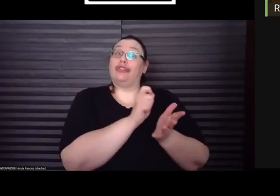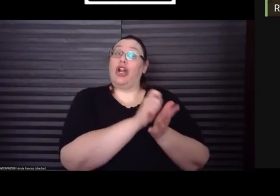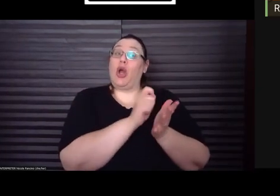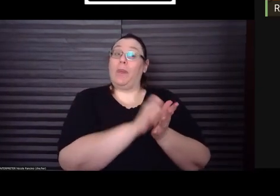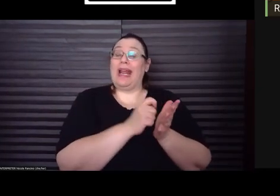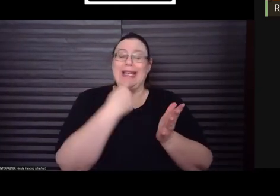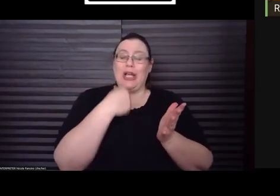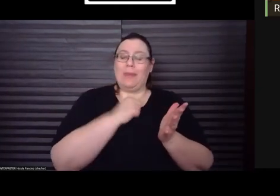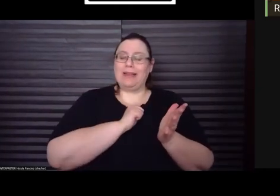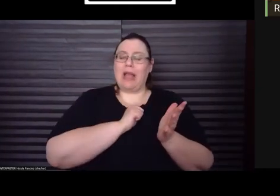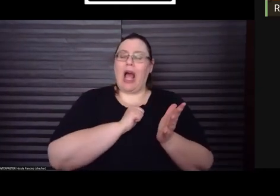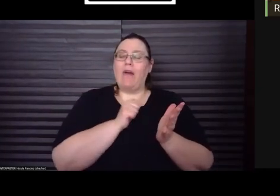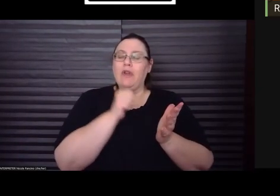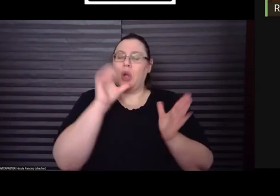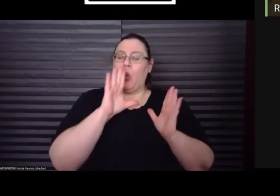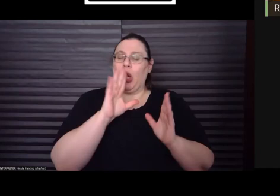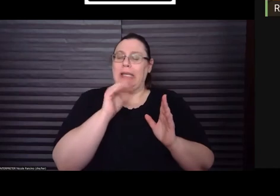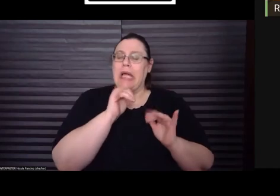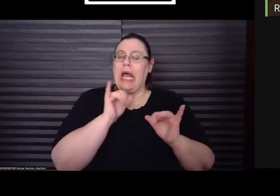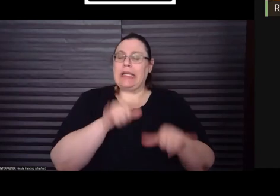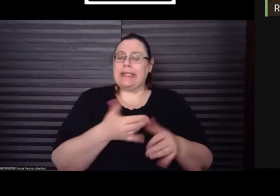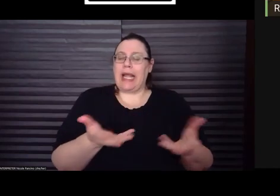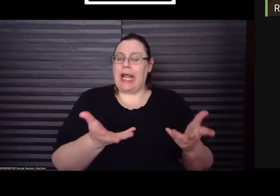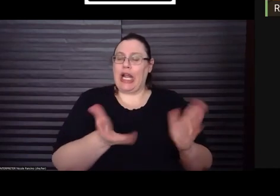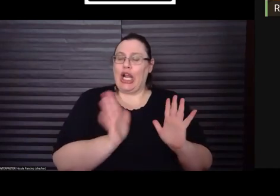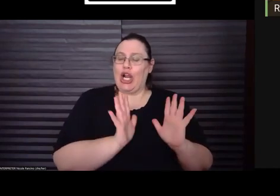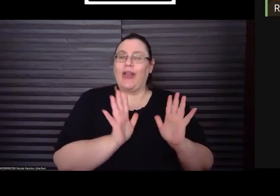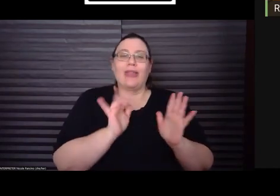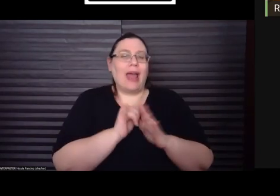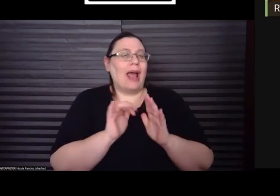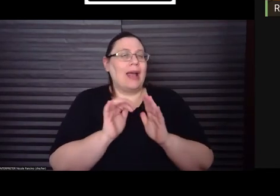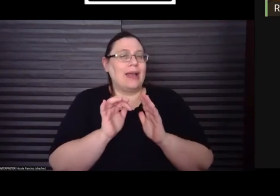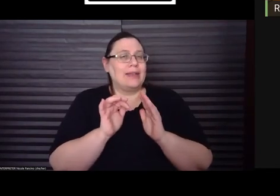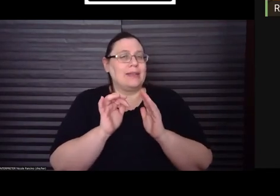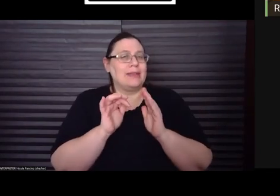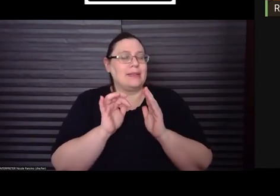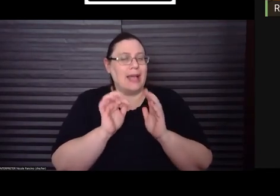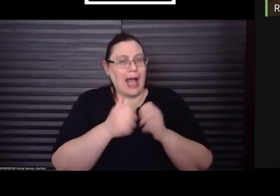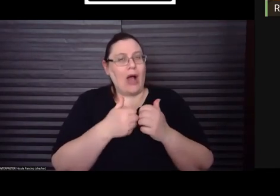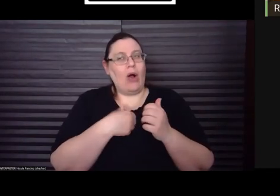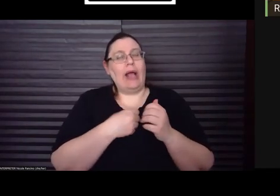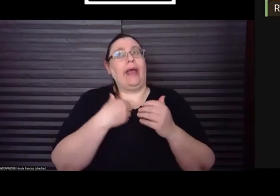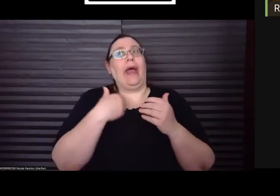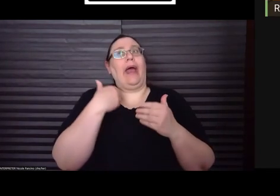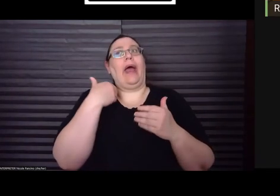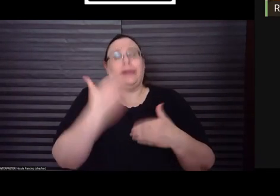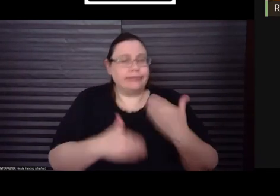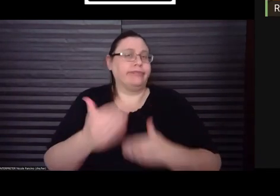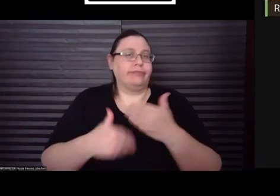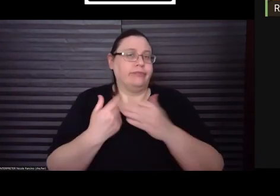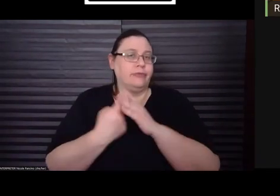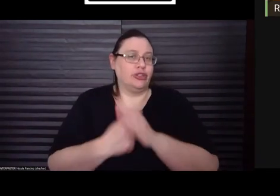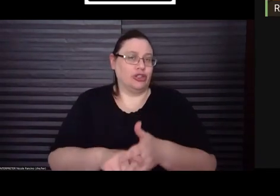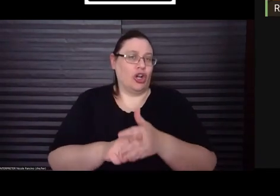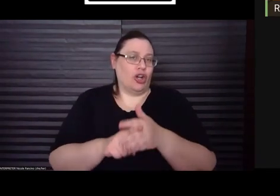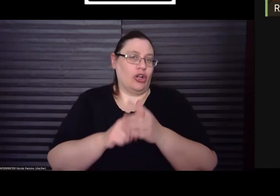don't worry, this isn't your opening. So that's kind of my, that's kind of the way that I get started,